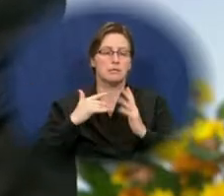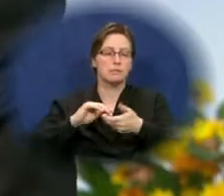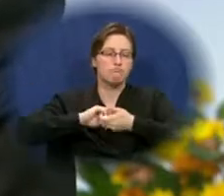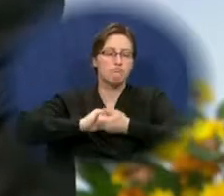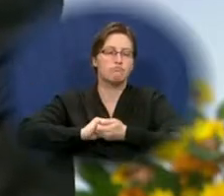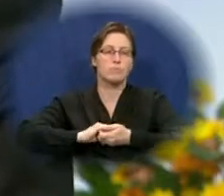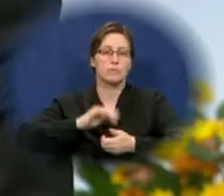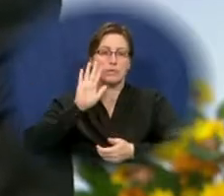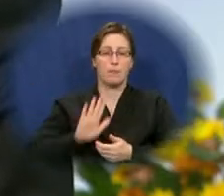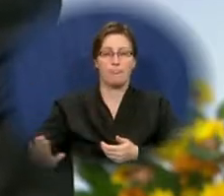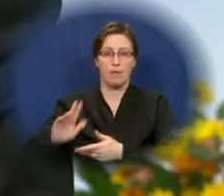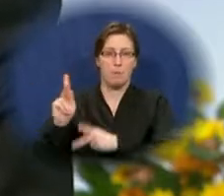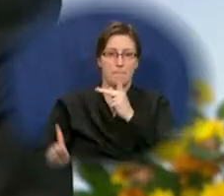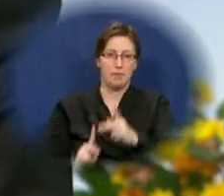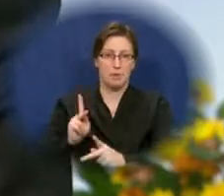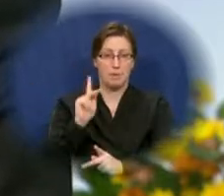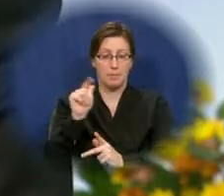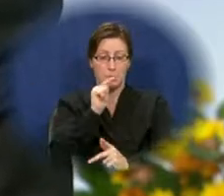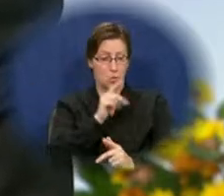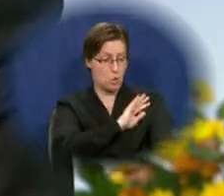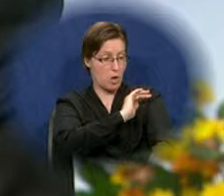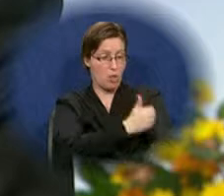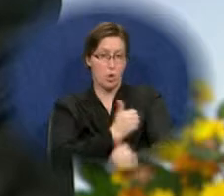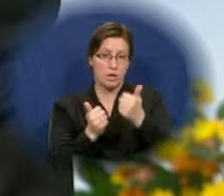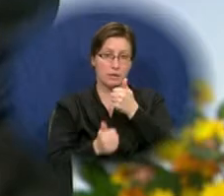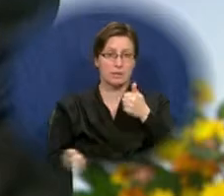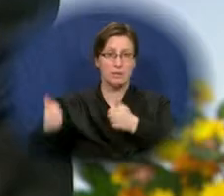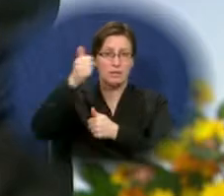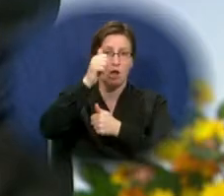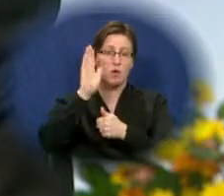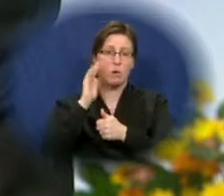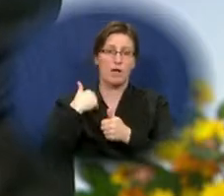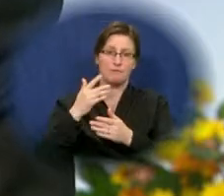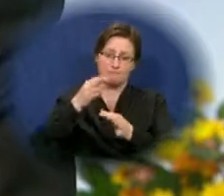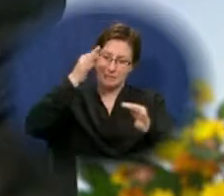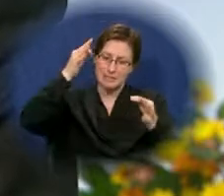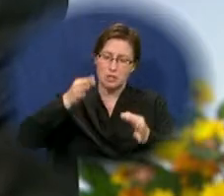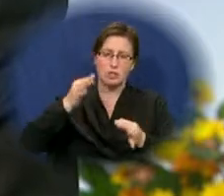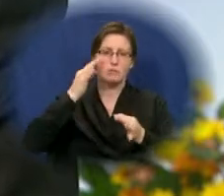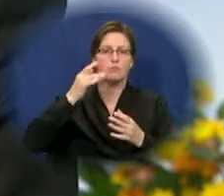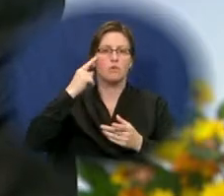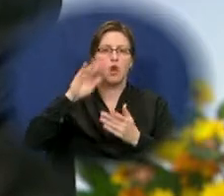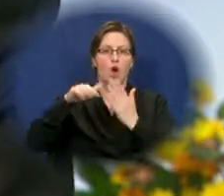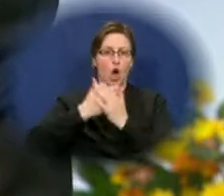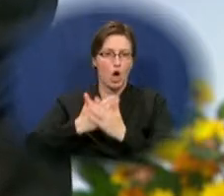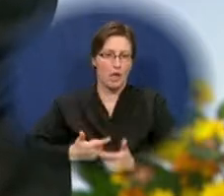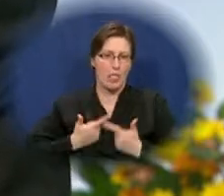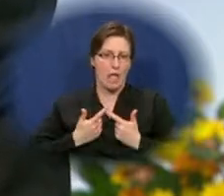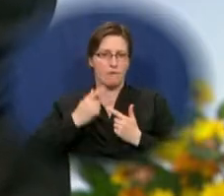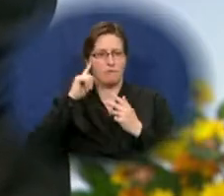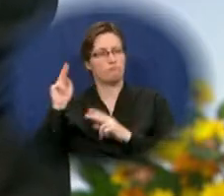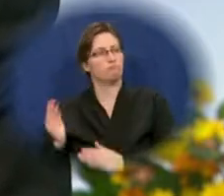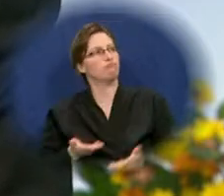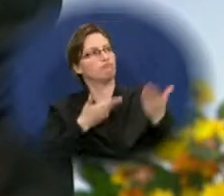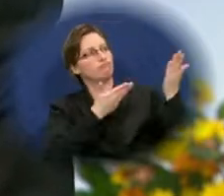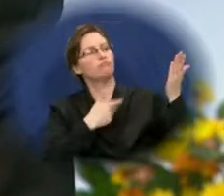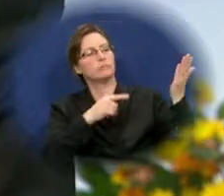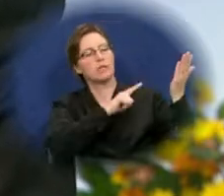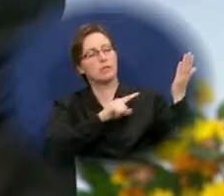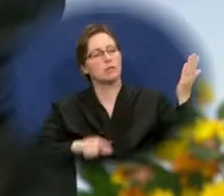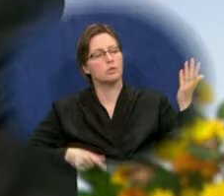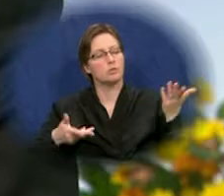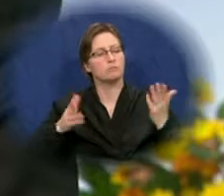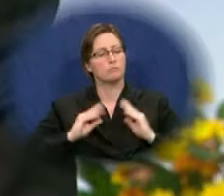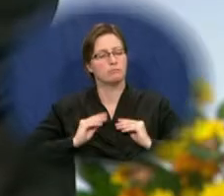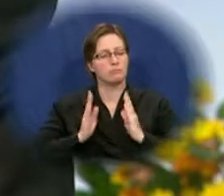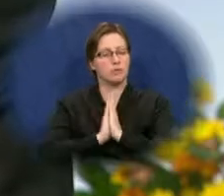in authority make decisions that reflect a deep respect for all of life. We pray to the Lord. Lord, hear our